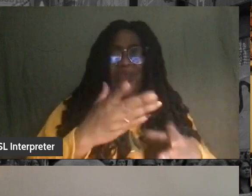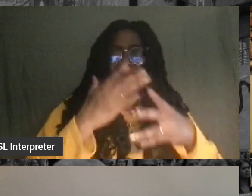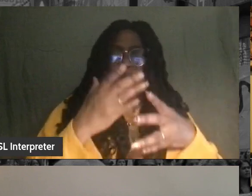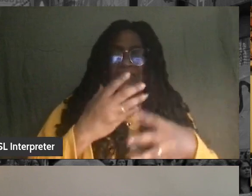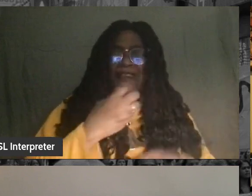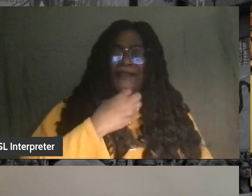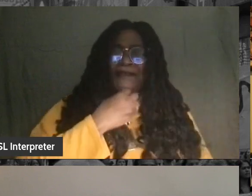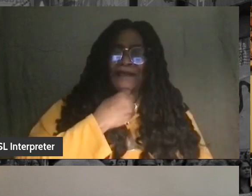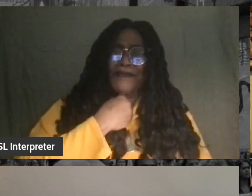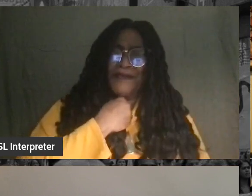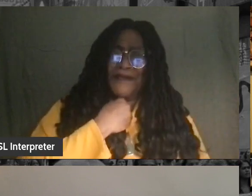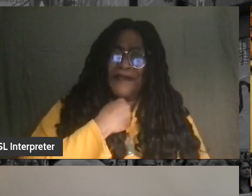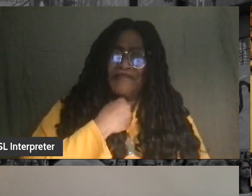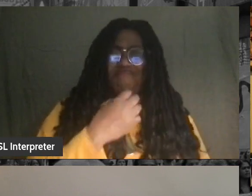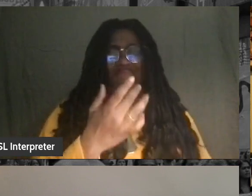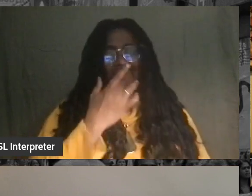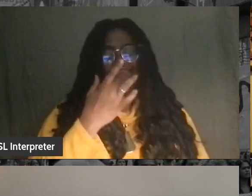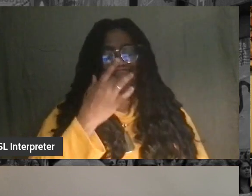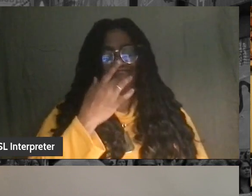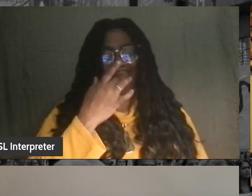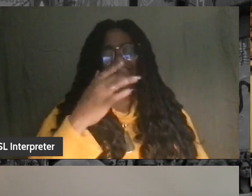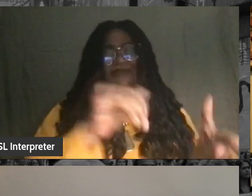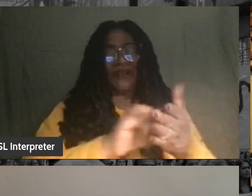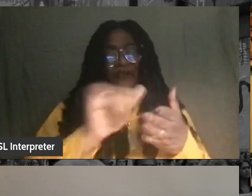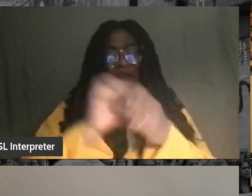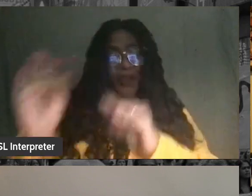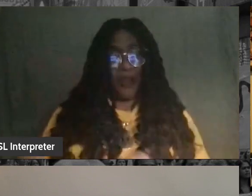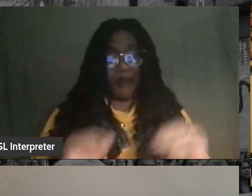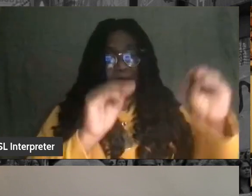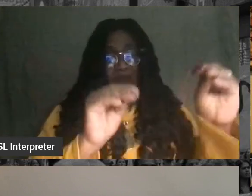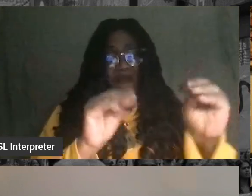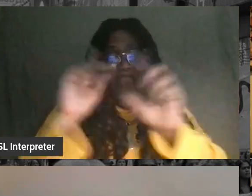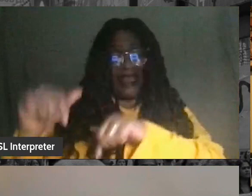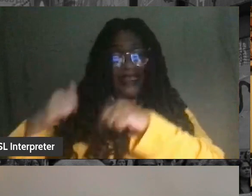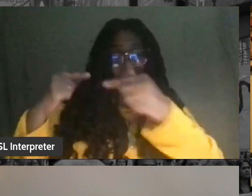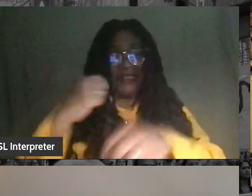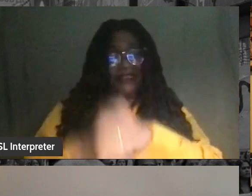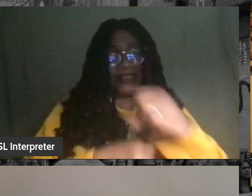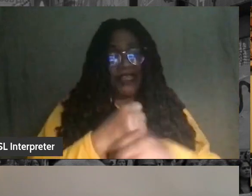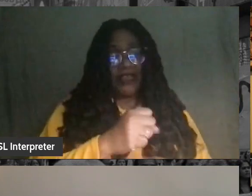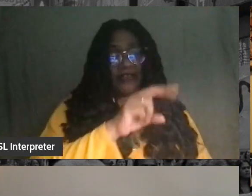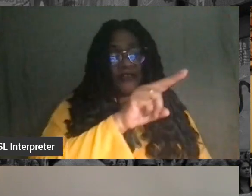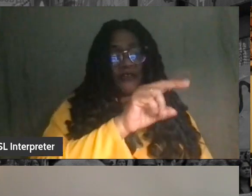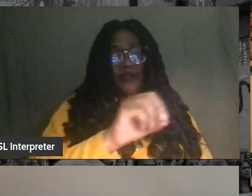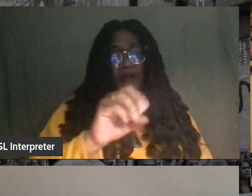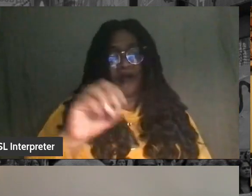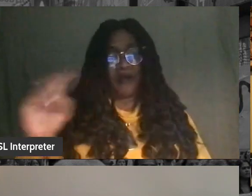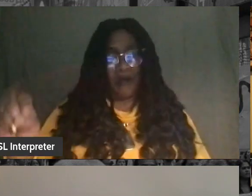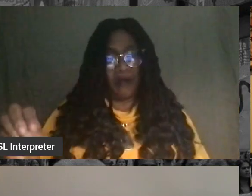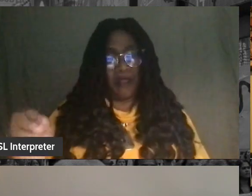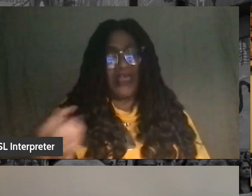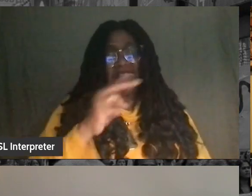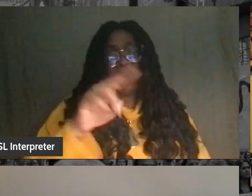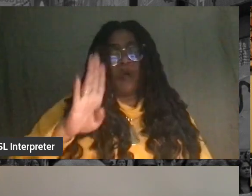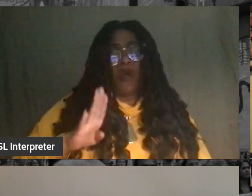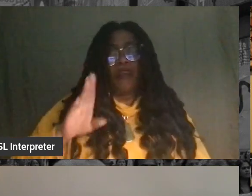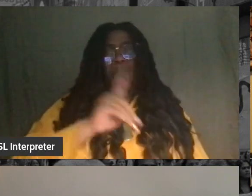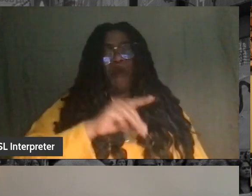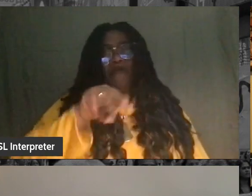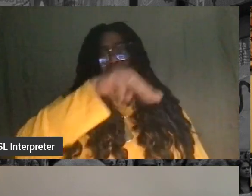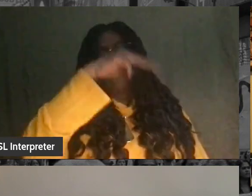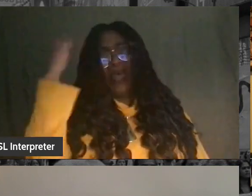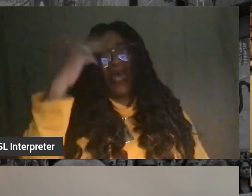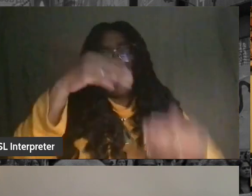Los Angeles, where he's been working with Del Shaw since 2000. Gordon is on the board of directors of the Black House Foundation, a